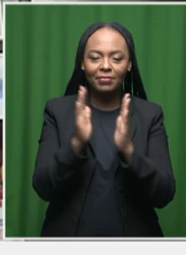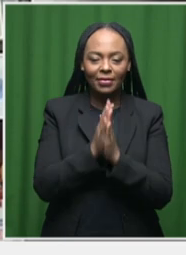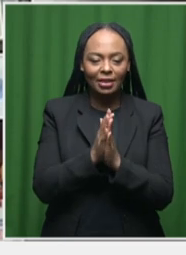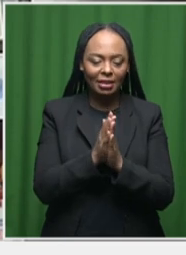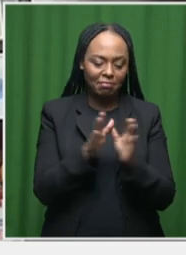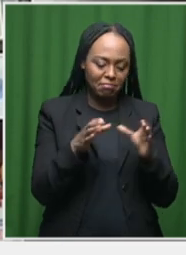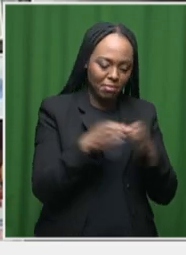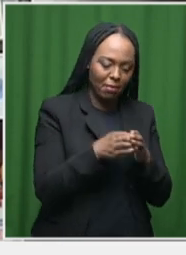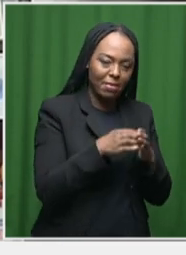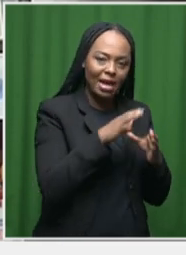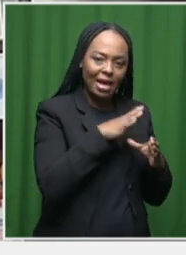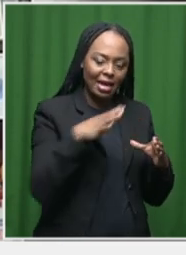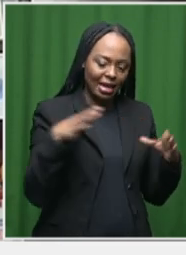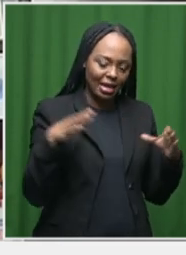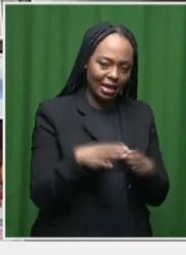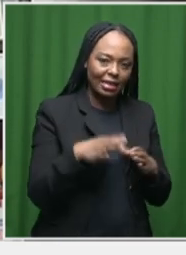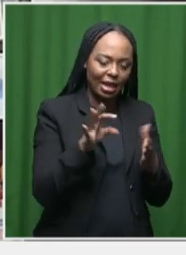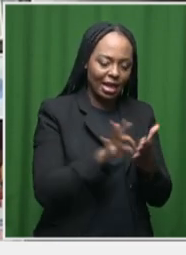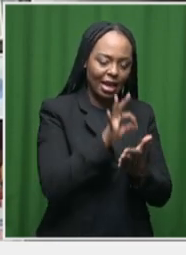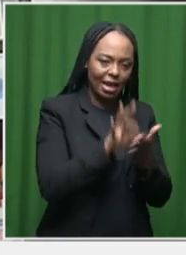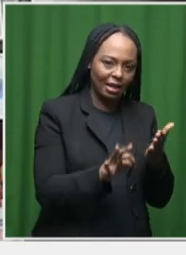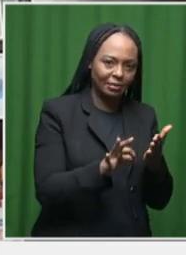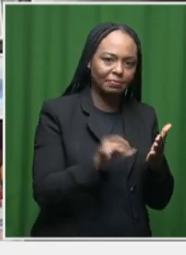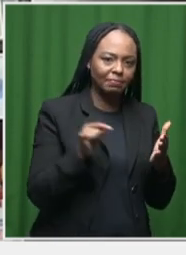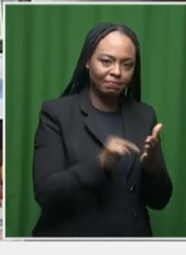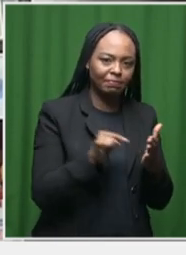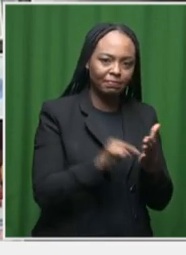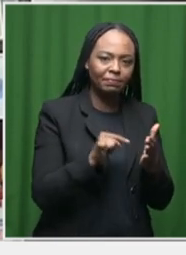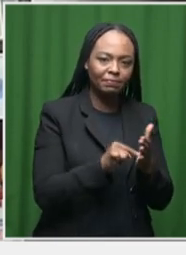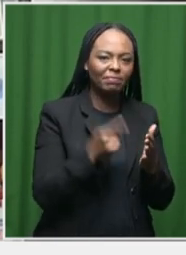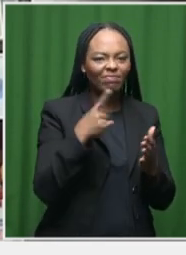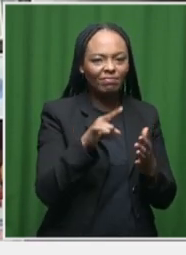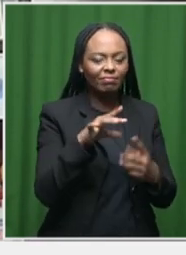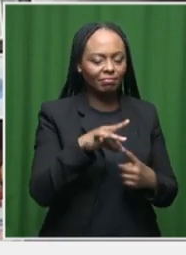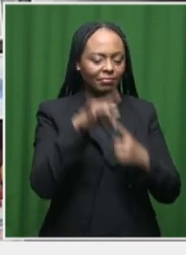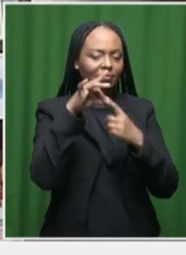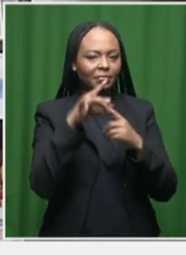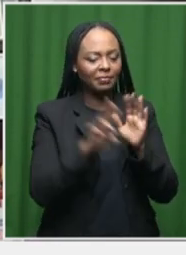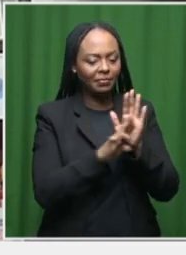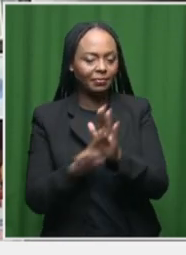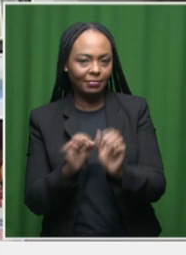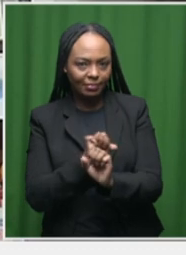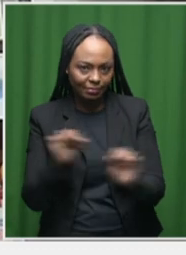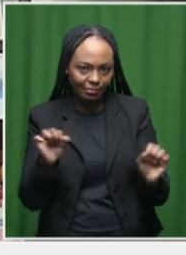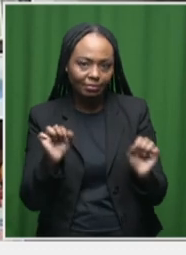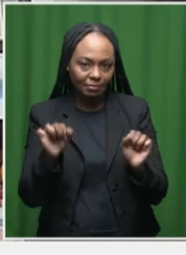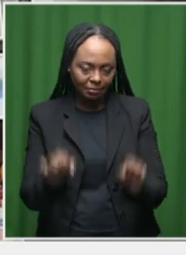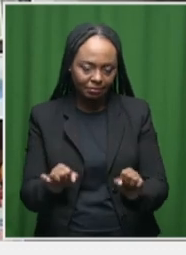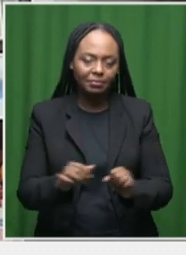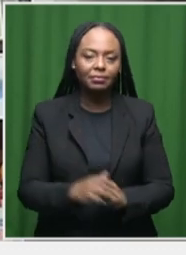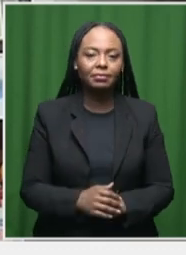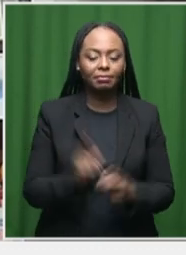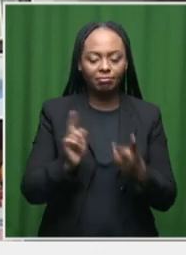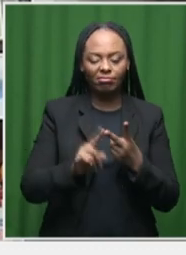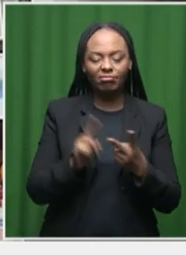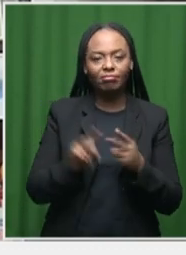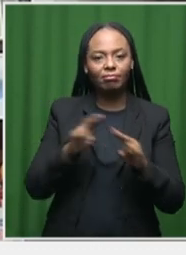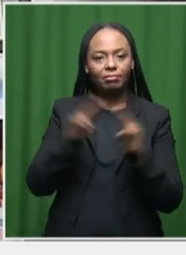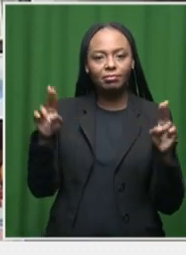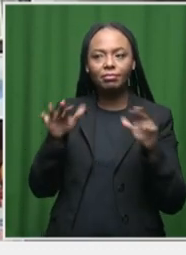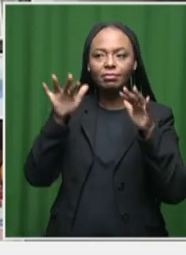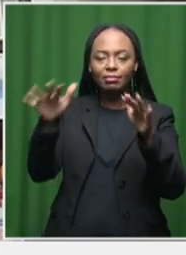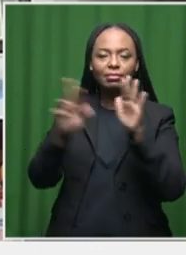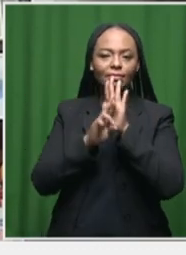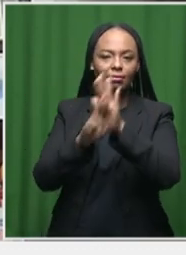our councillor caucuses around the country to elect that component of the Congress. We've also had amongst our non-public representatives, all